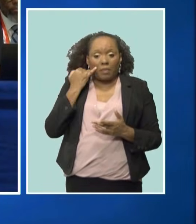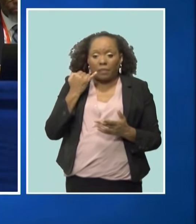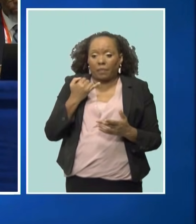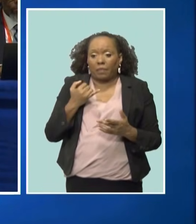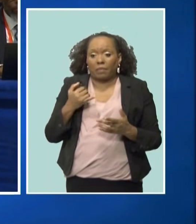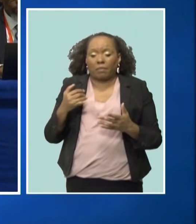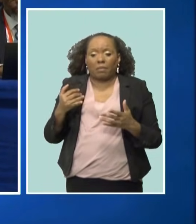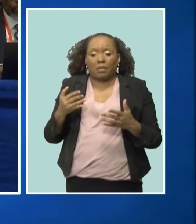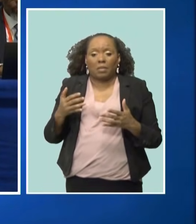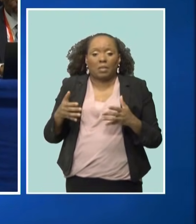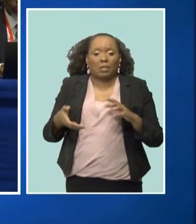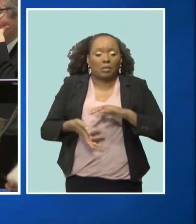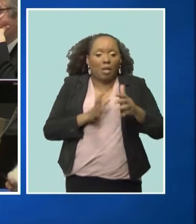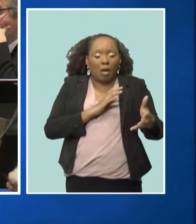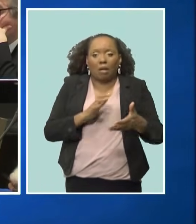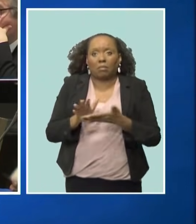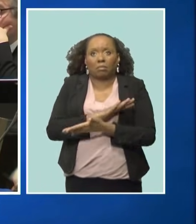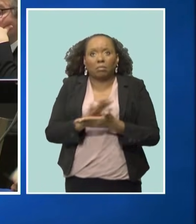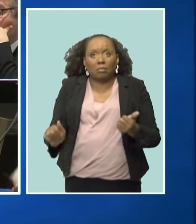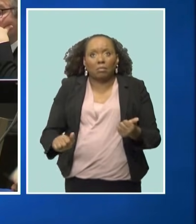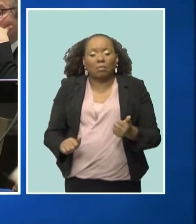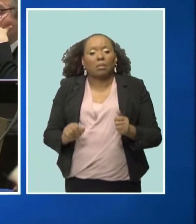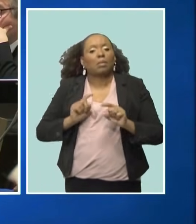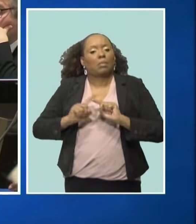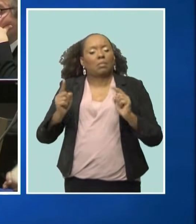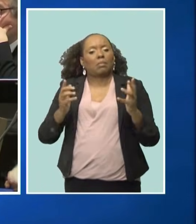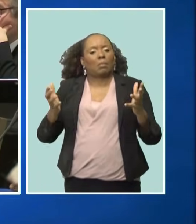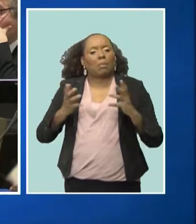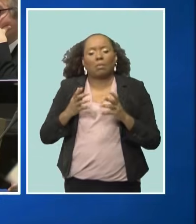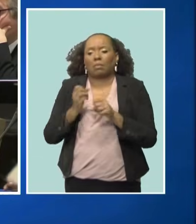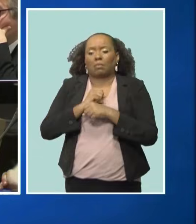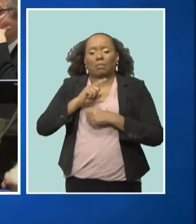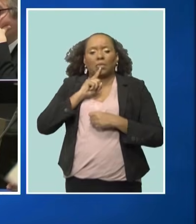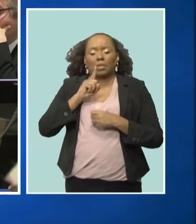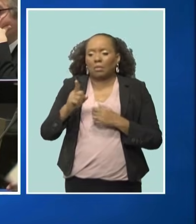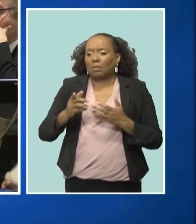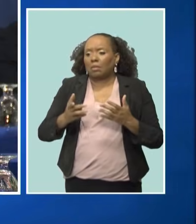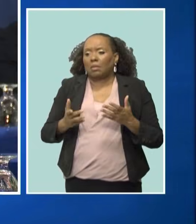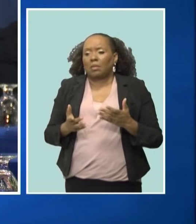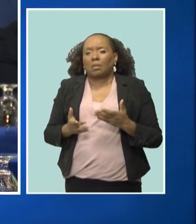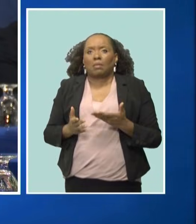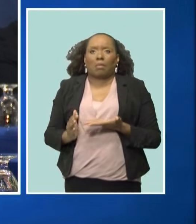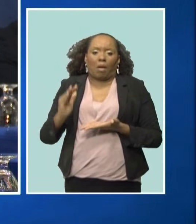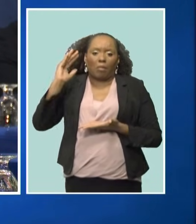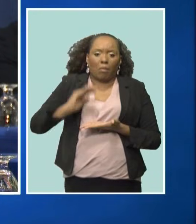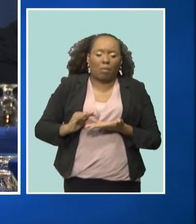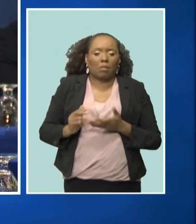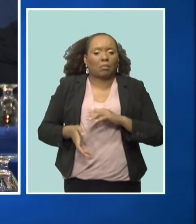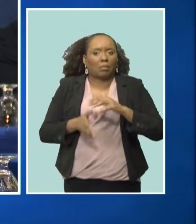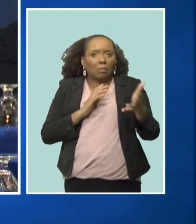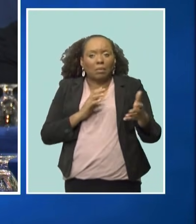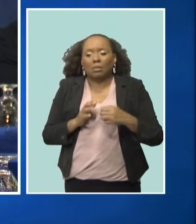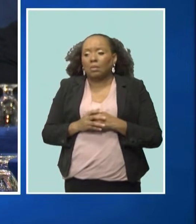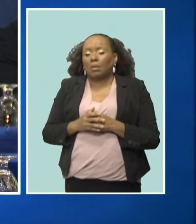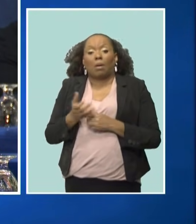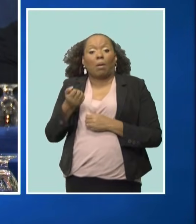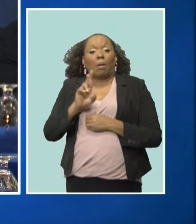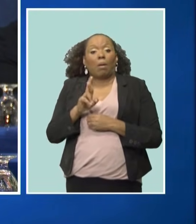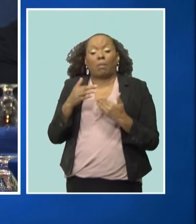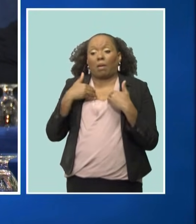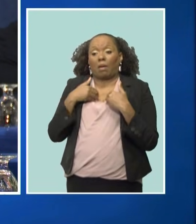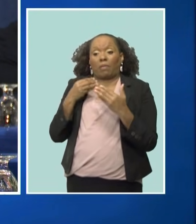but equally to build resilience to minimize the scale of loss that our people and